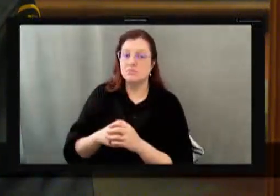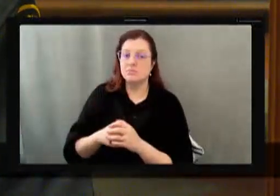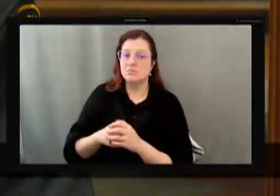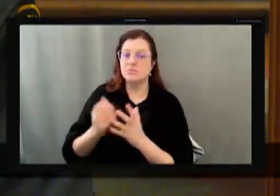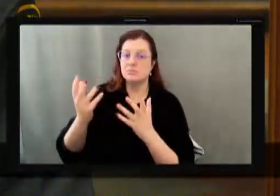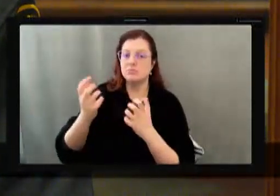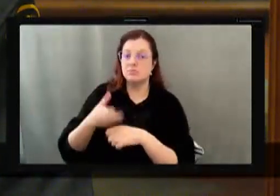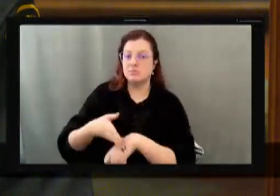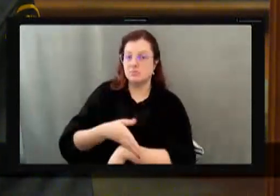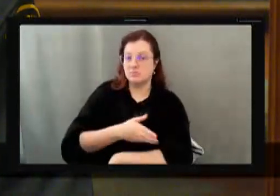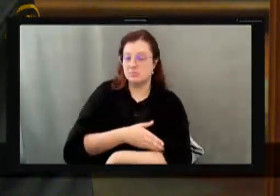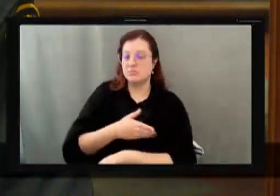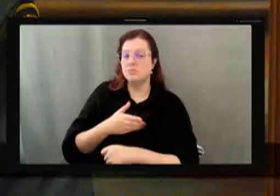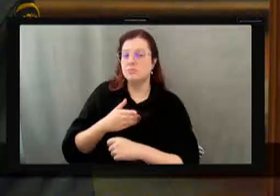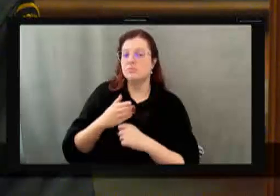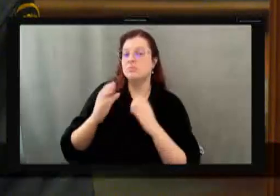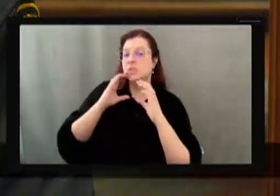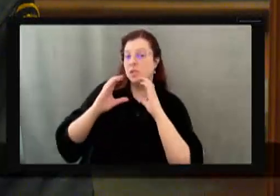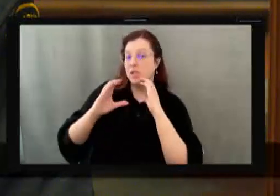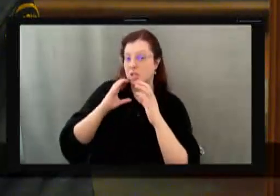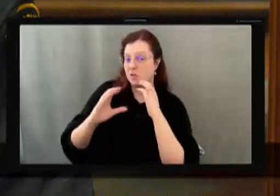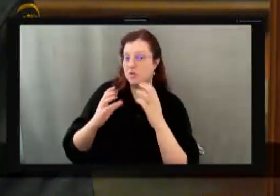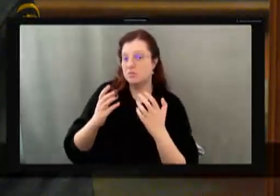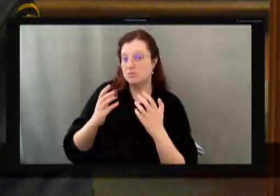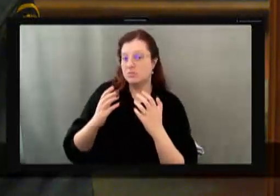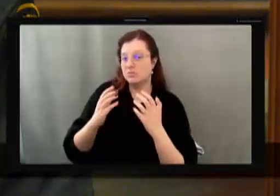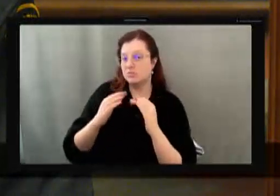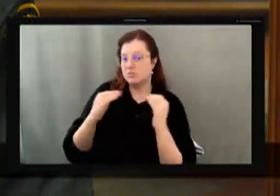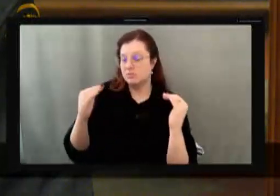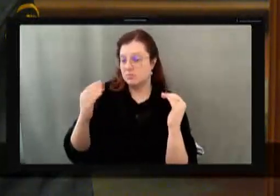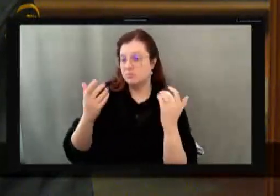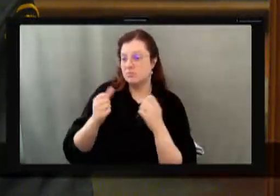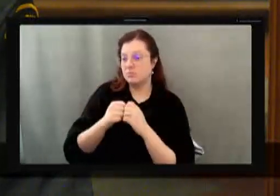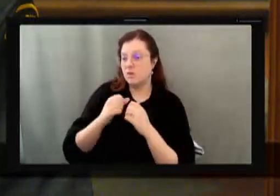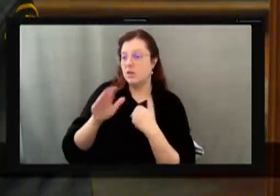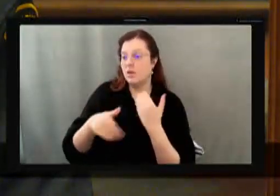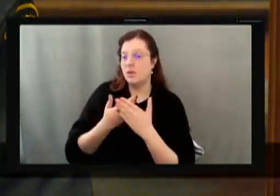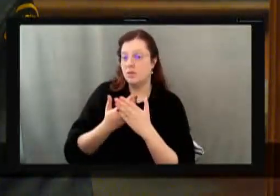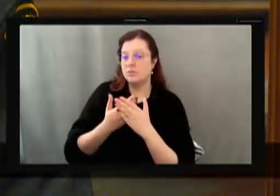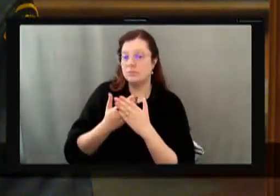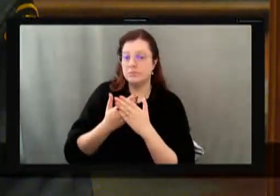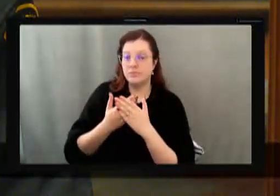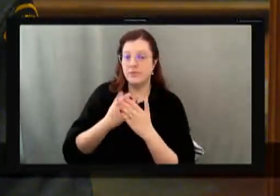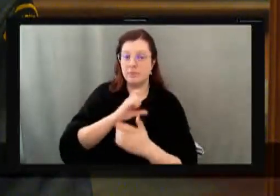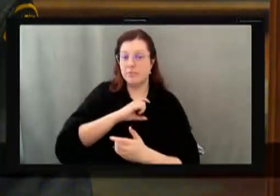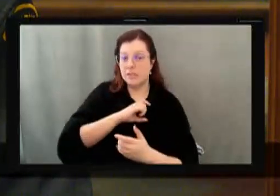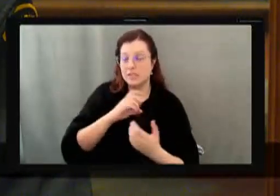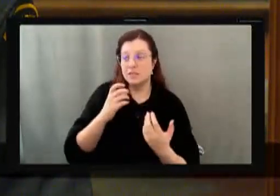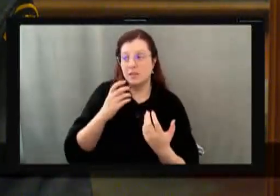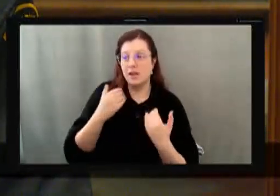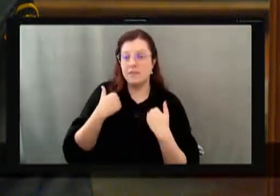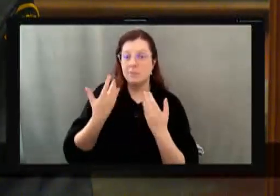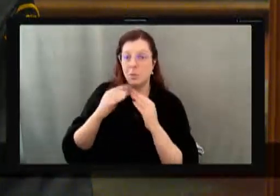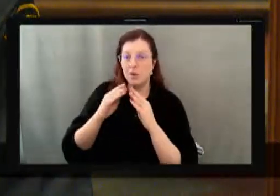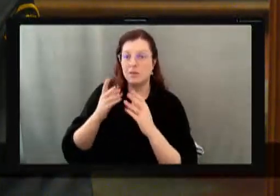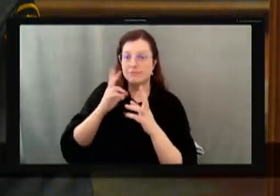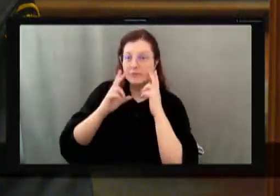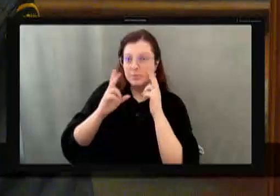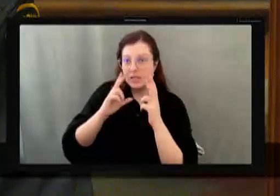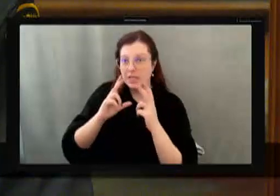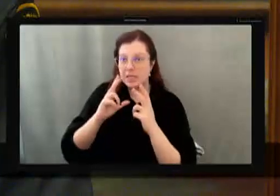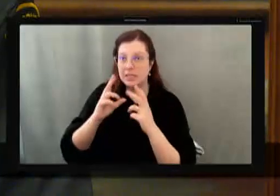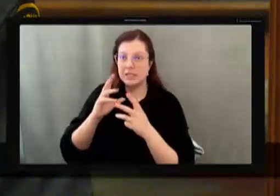horizontal communication across all facets of the Bureau and getting back to that where the visibility is high and the engagement is